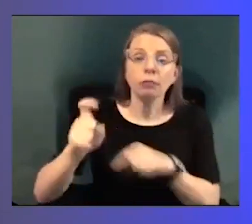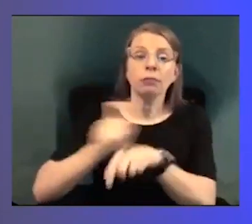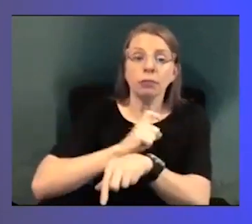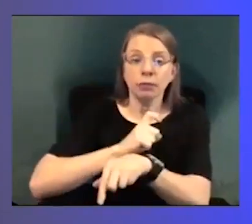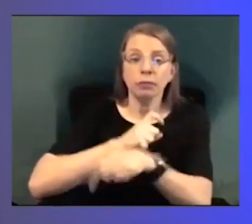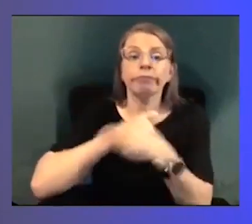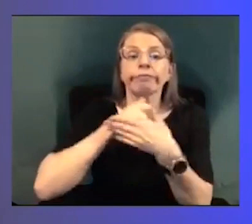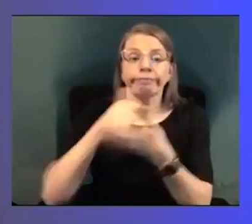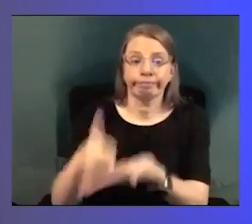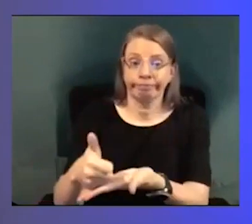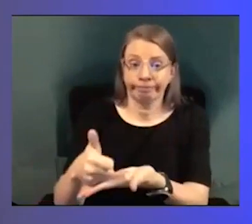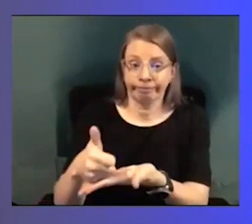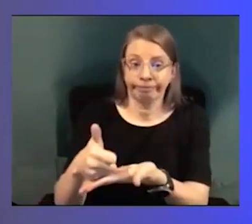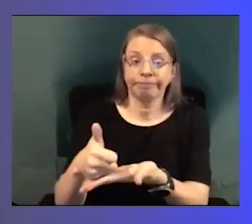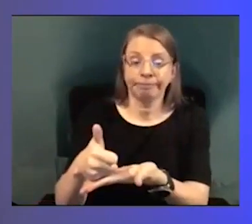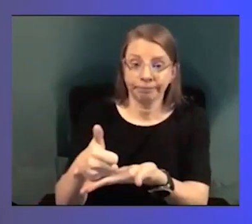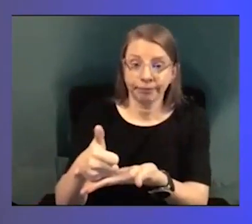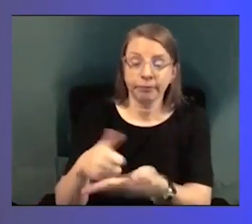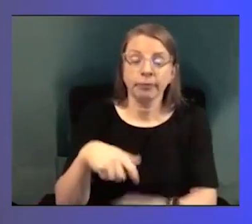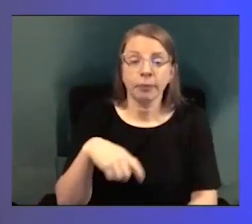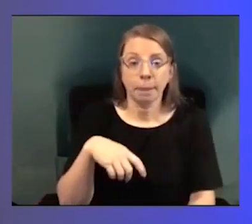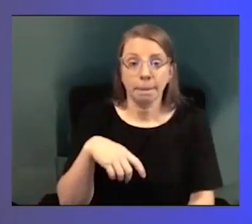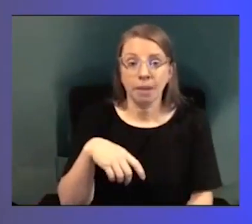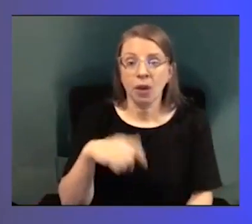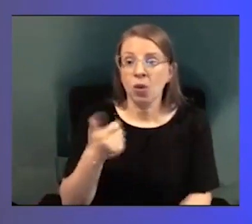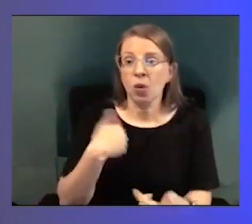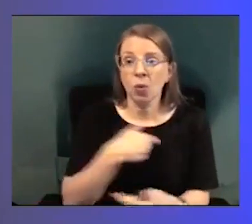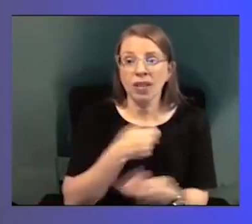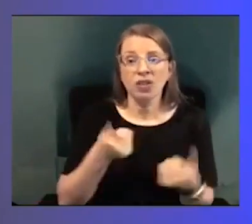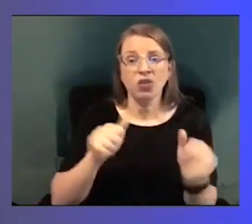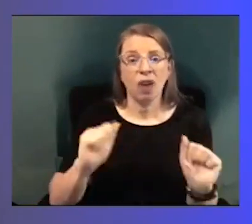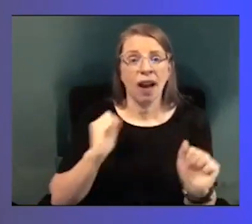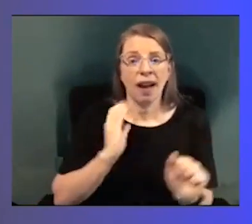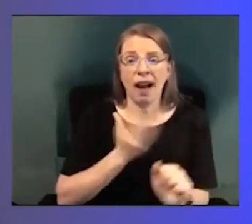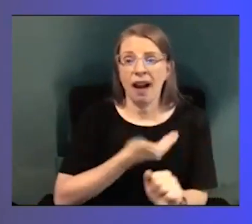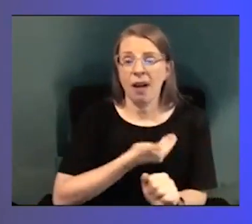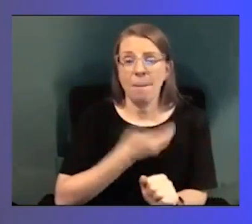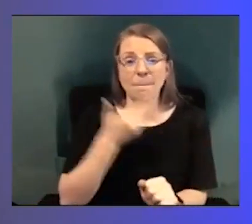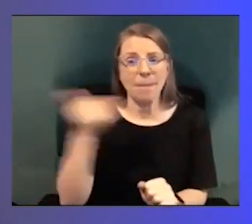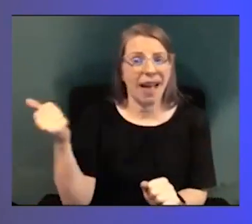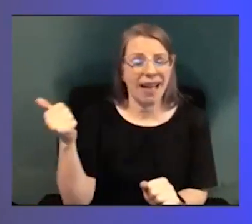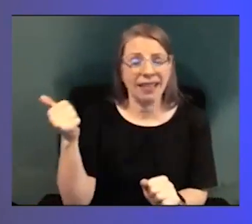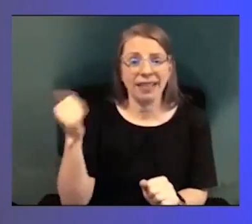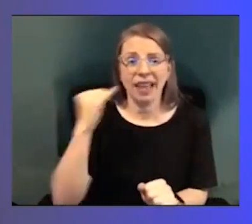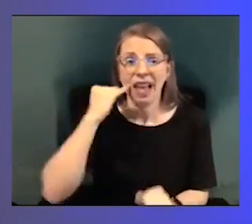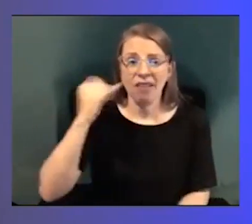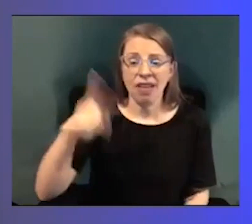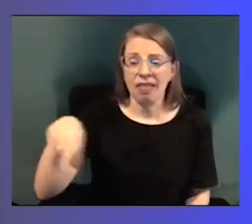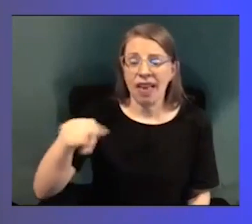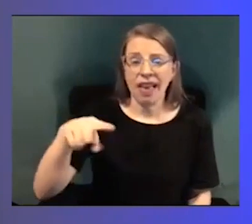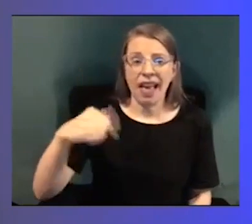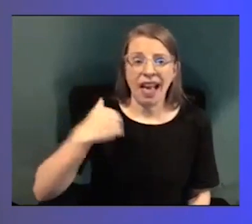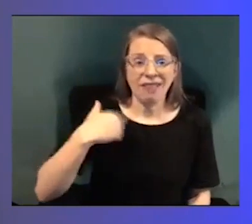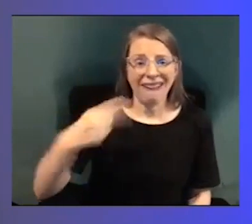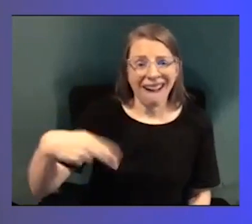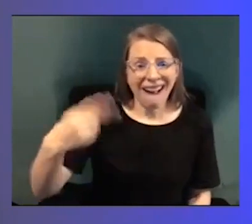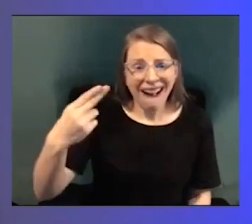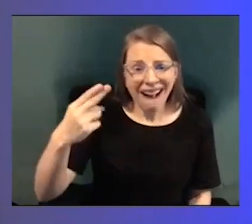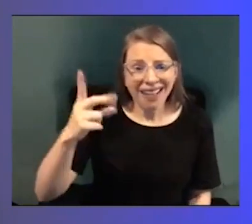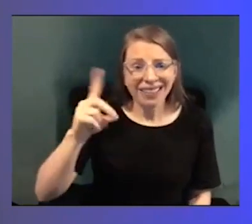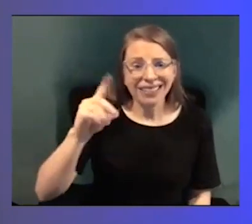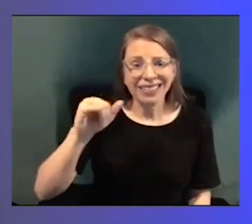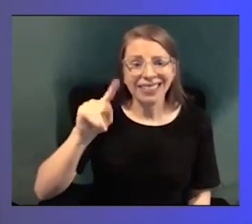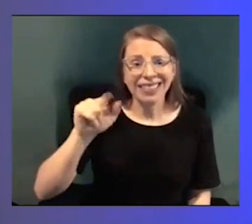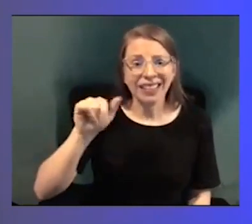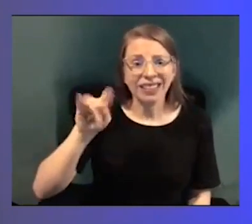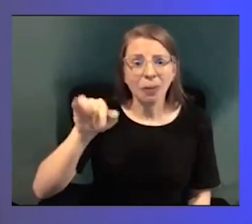try our best for any patient that's inpatient with a high deductible out-of-pocket expense to talk to them before they leave. But if